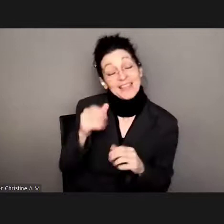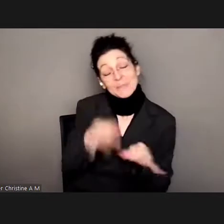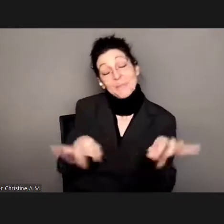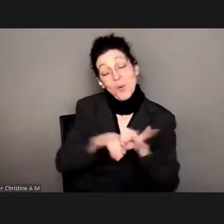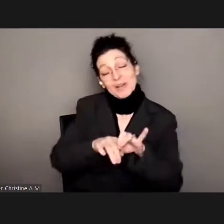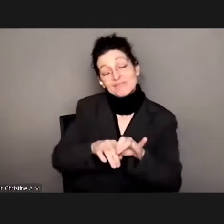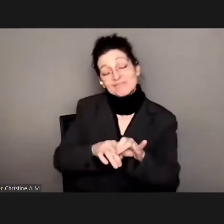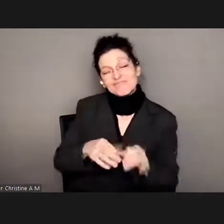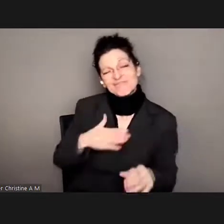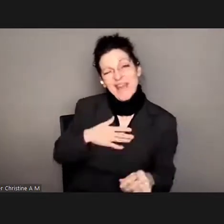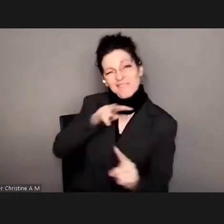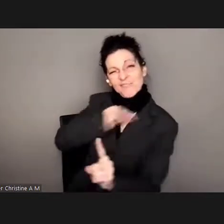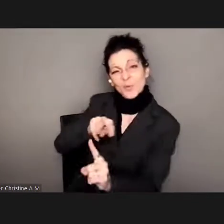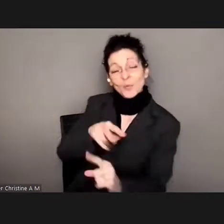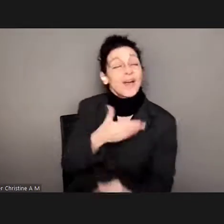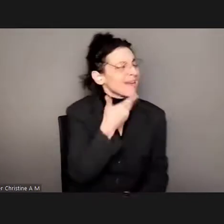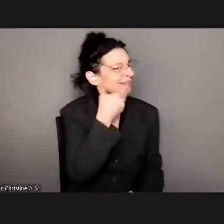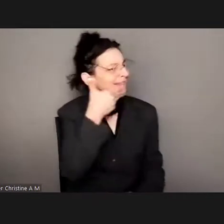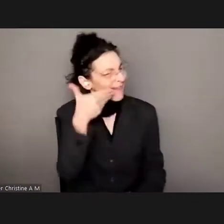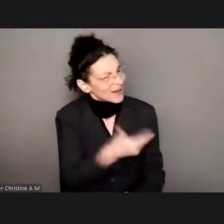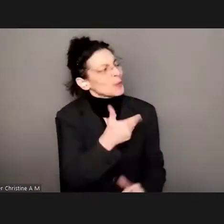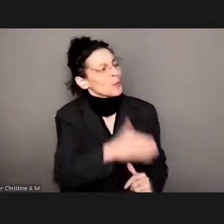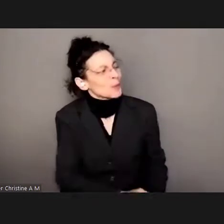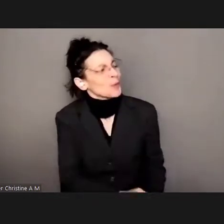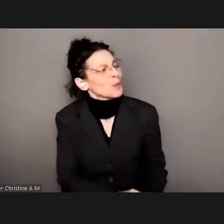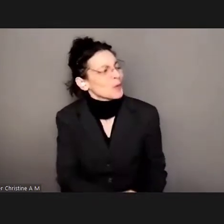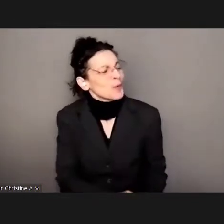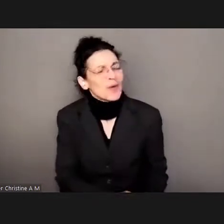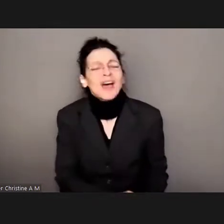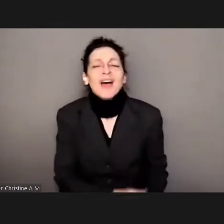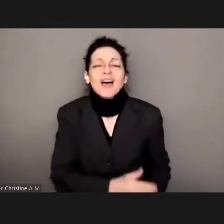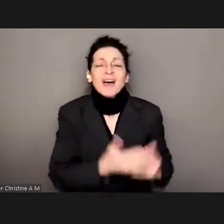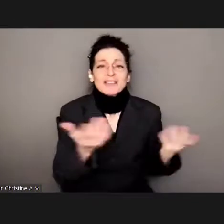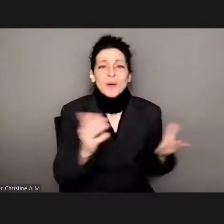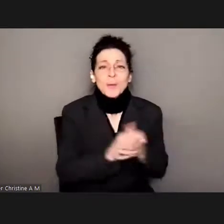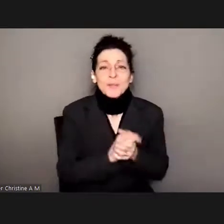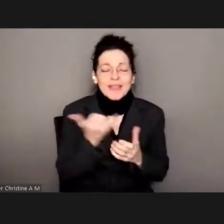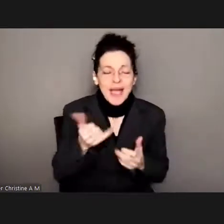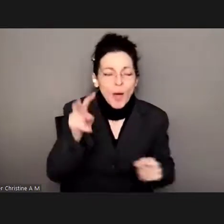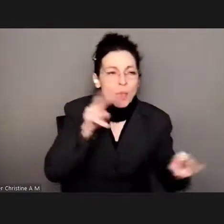Thank you. I am looking for...